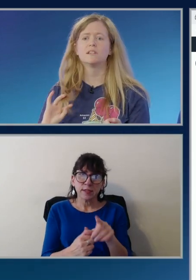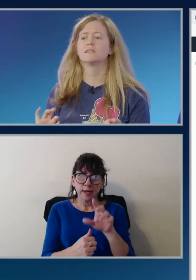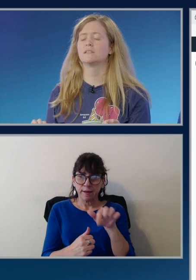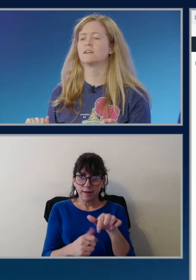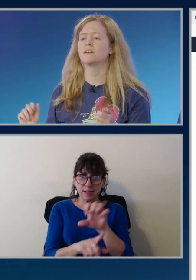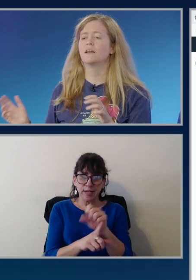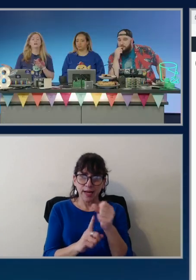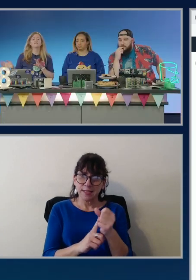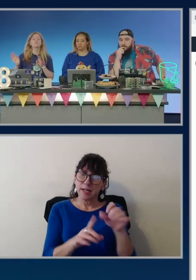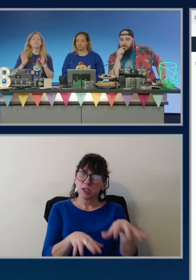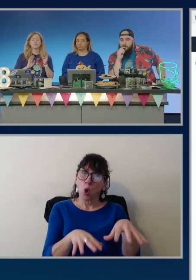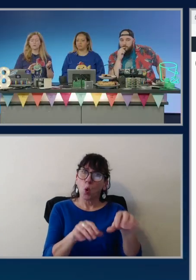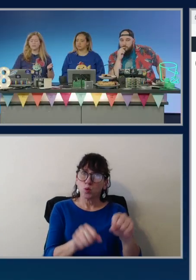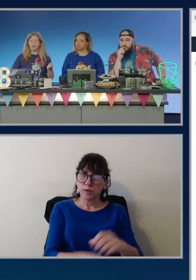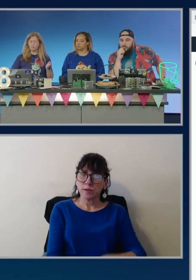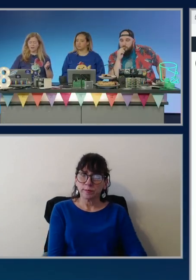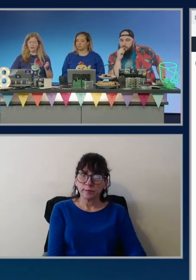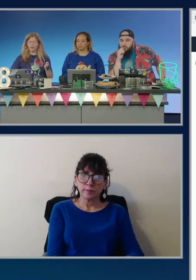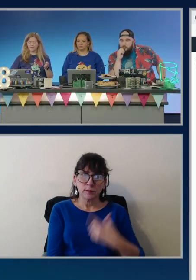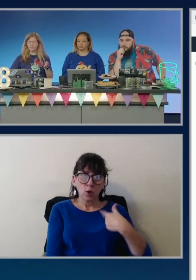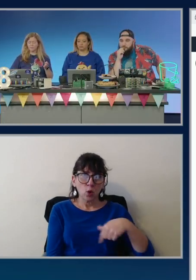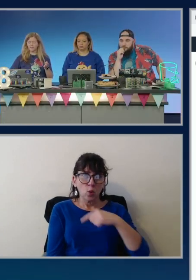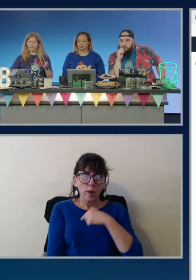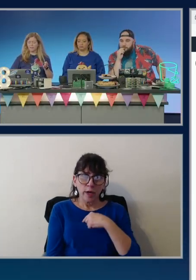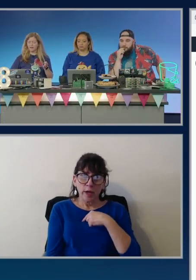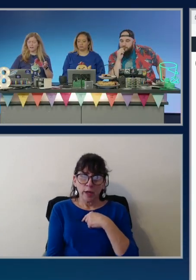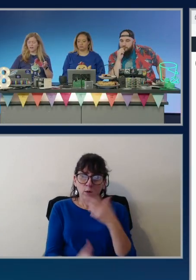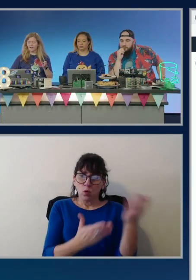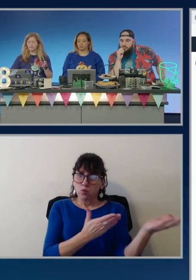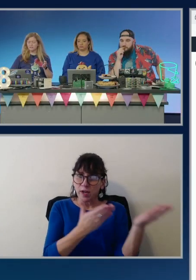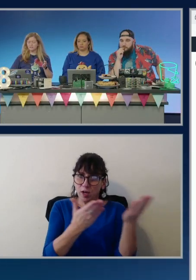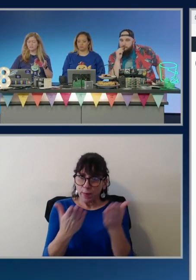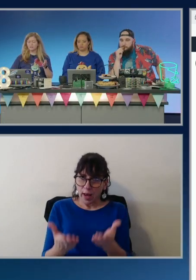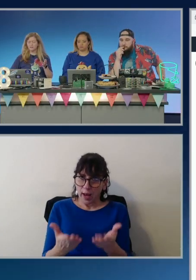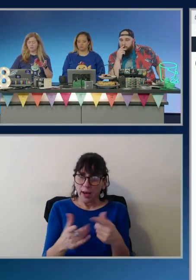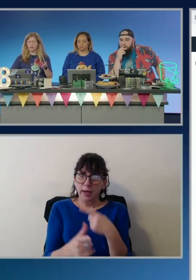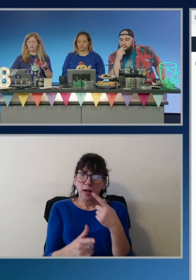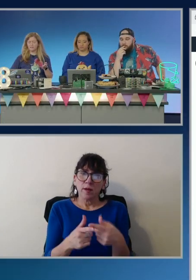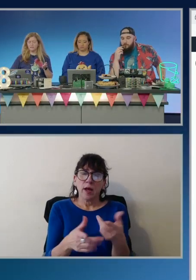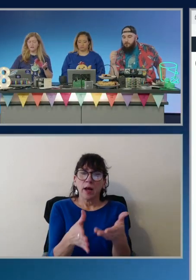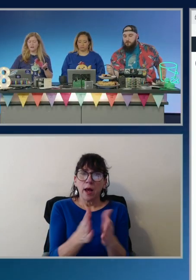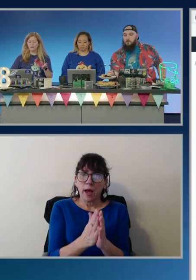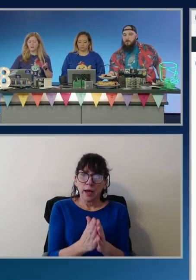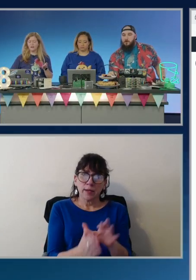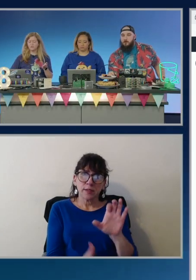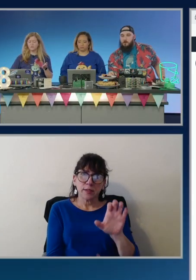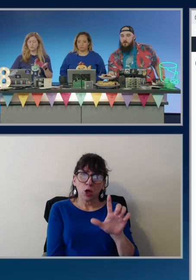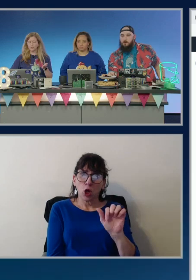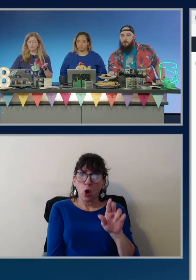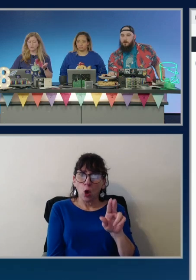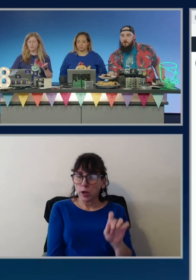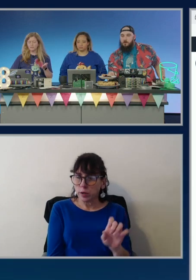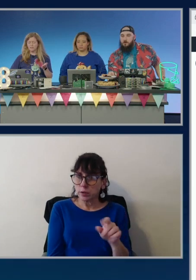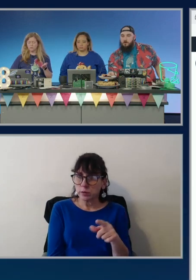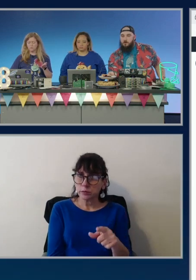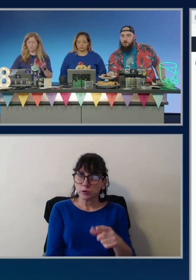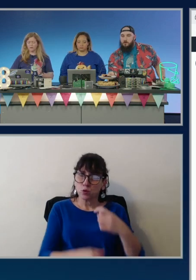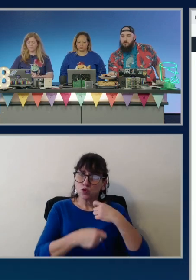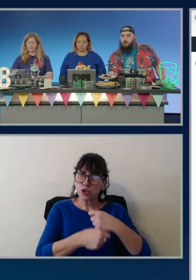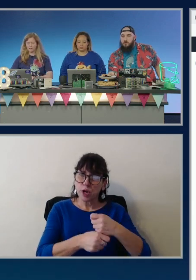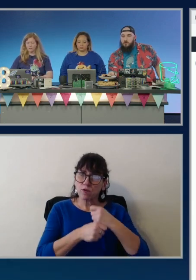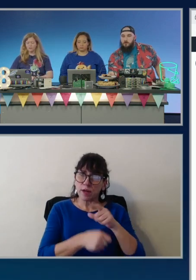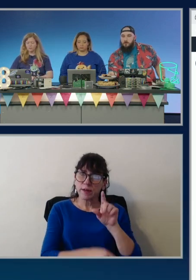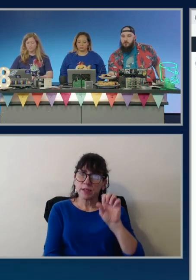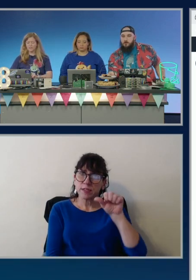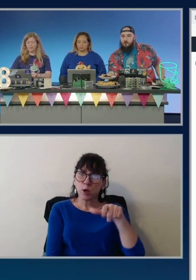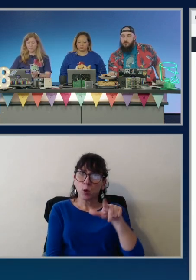That was an instance ID. And so we're going to bring that back. And then I asked Claude to generate the SQL